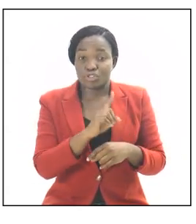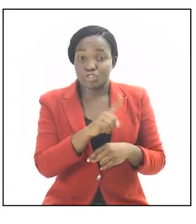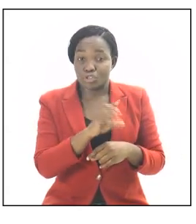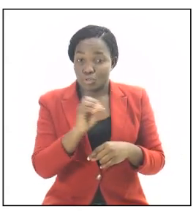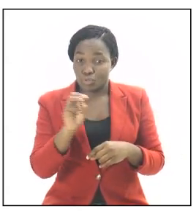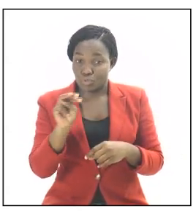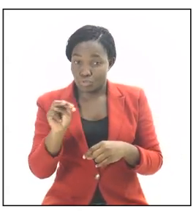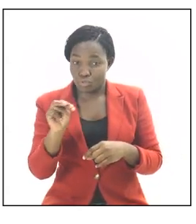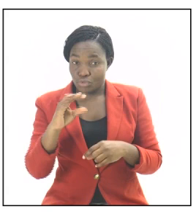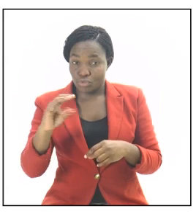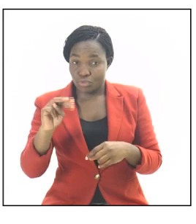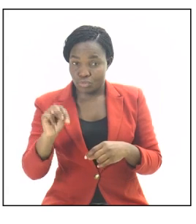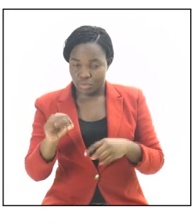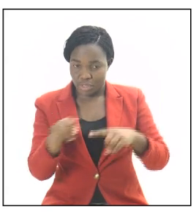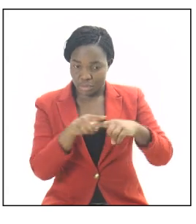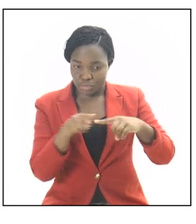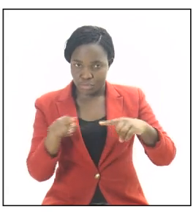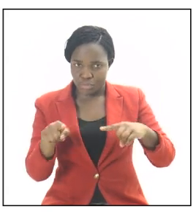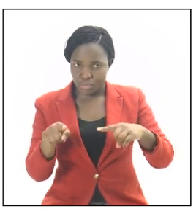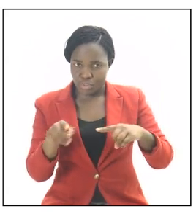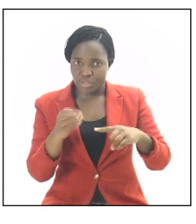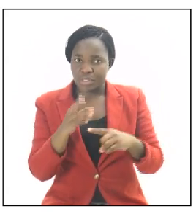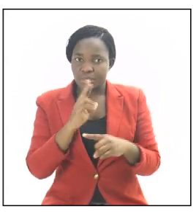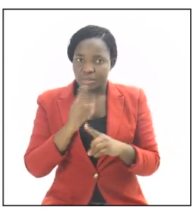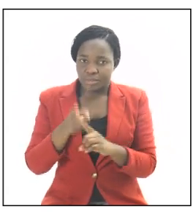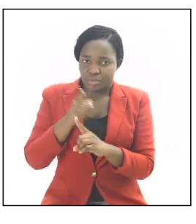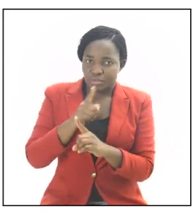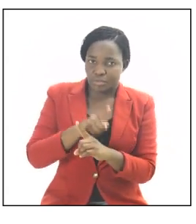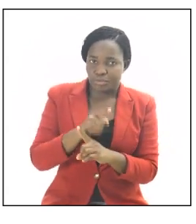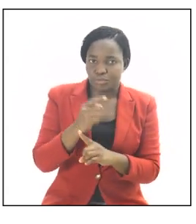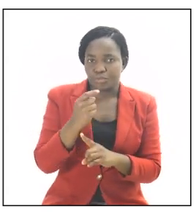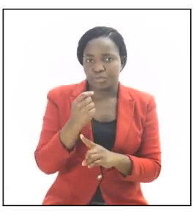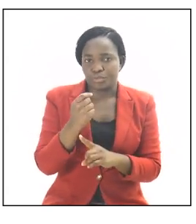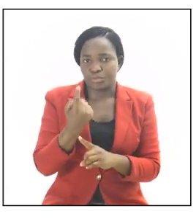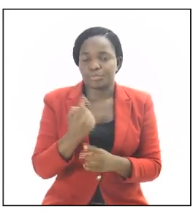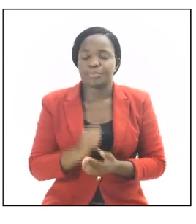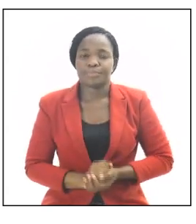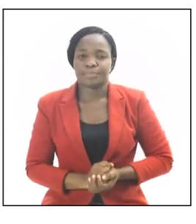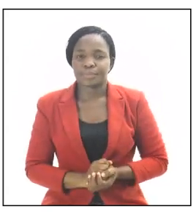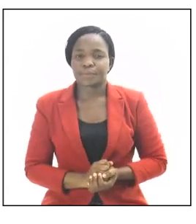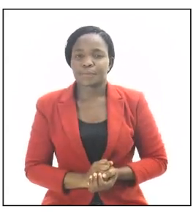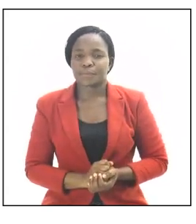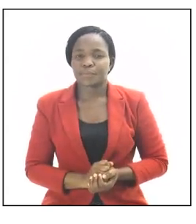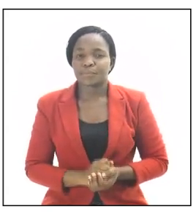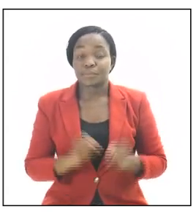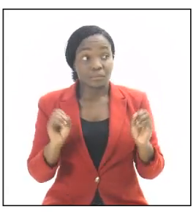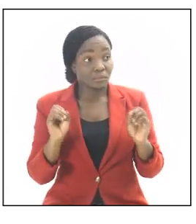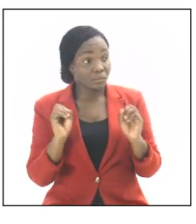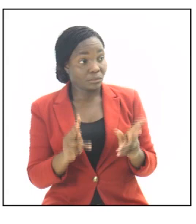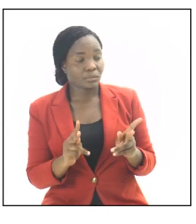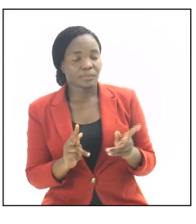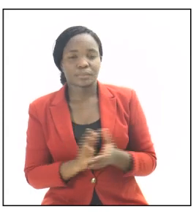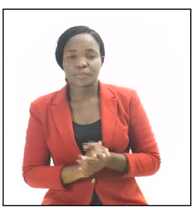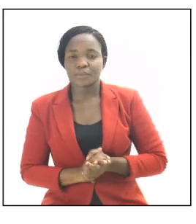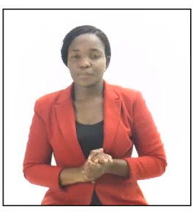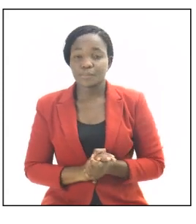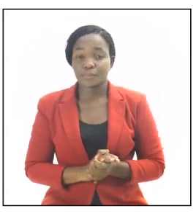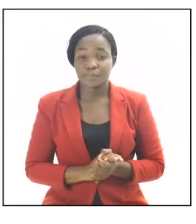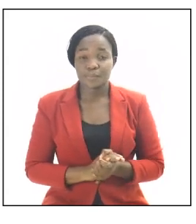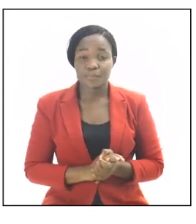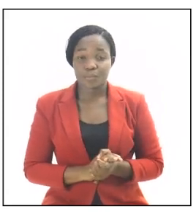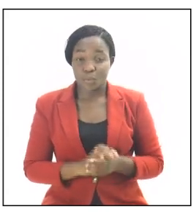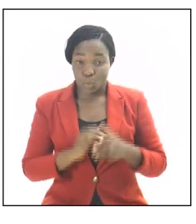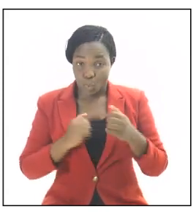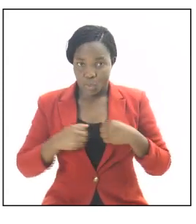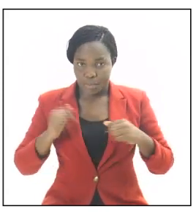the area of a circle is pi times radius squared. Let's use the